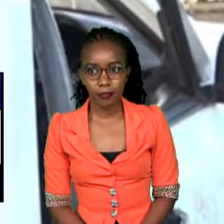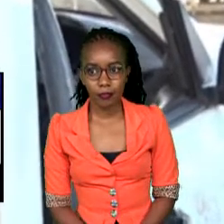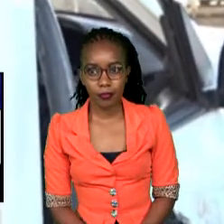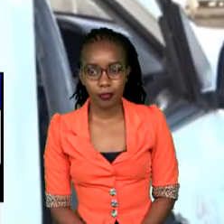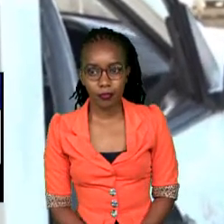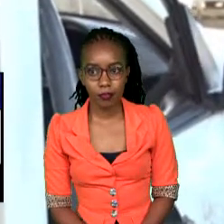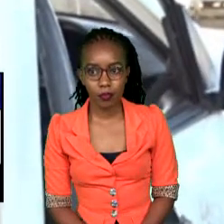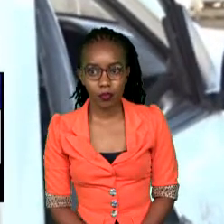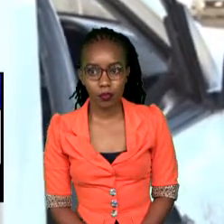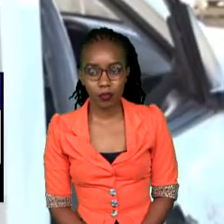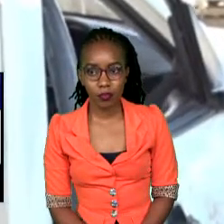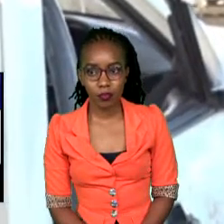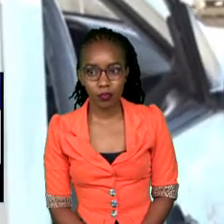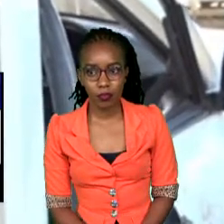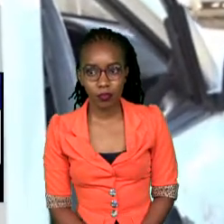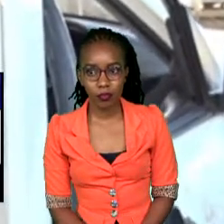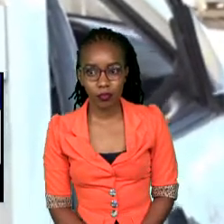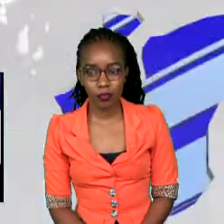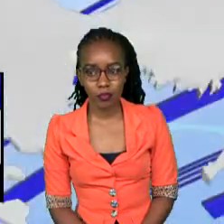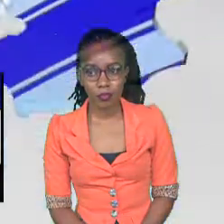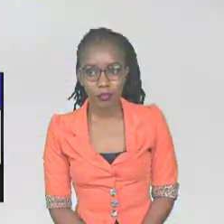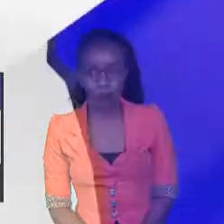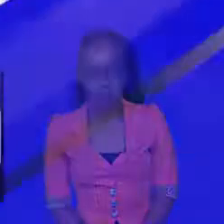Switch TV, Nairobi.